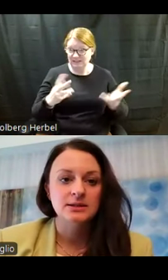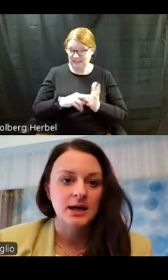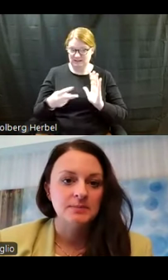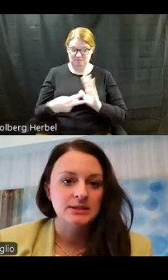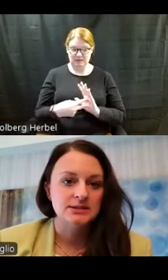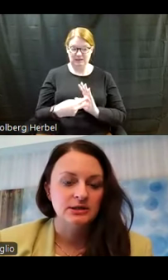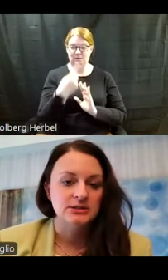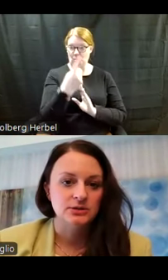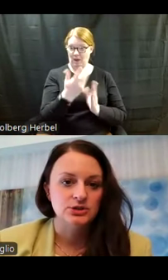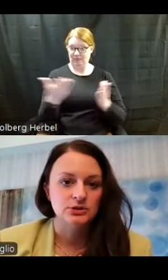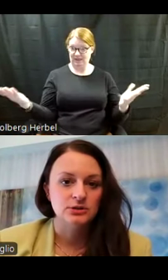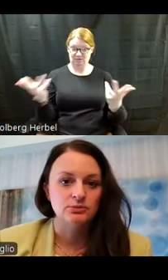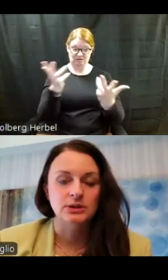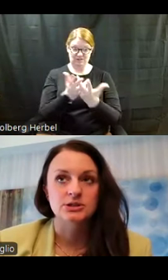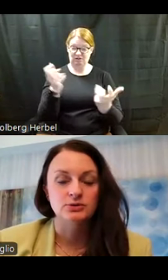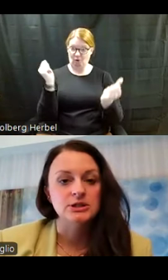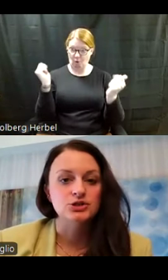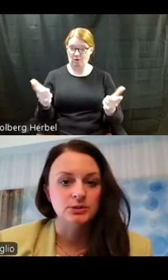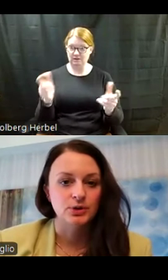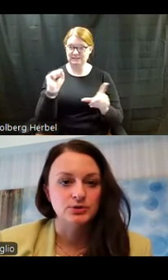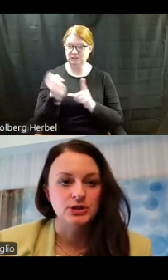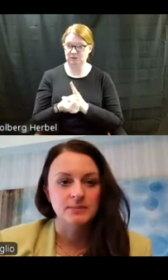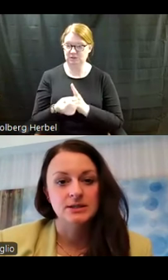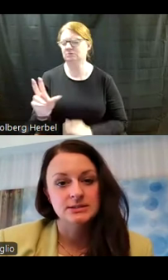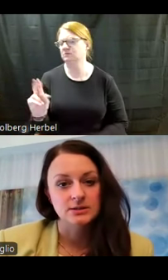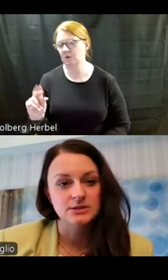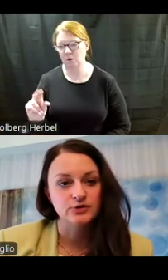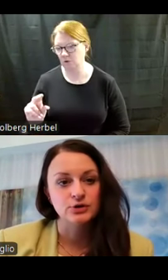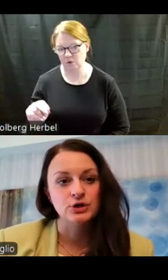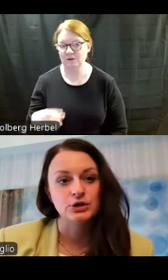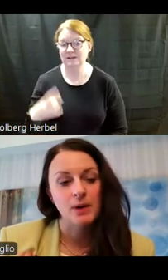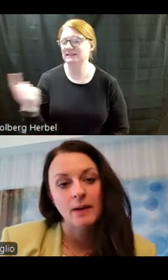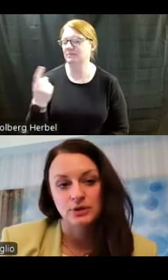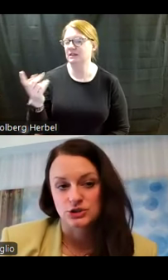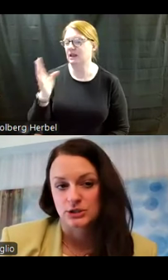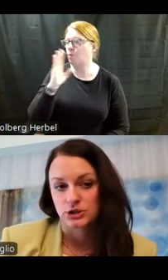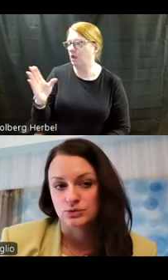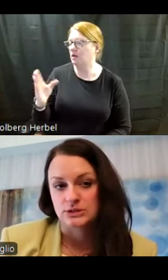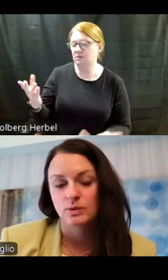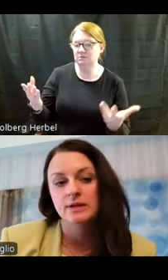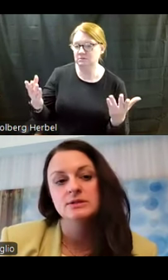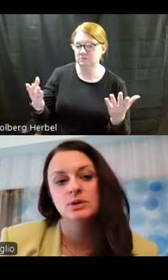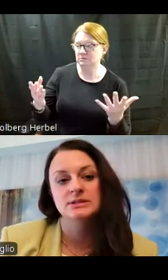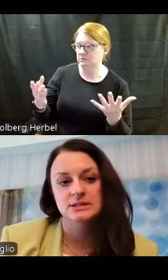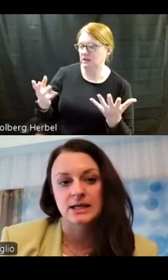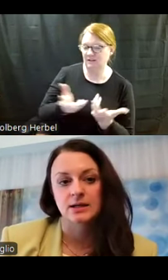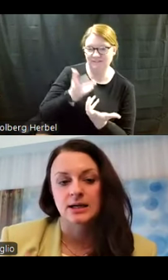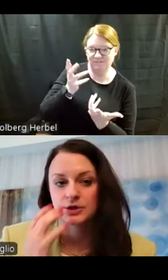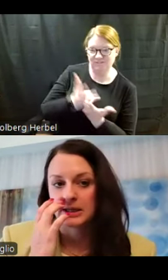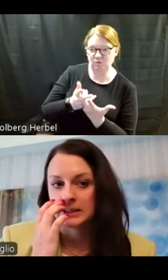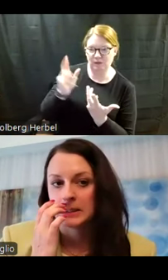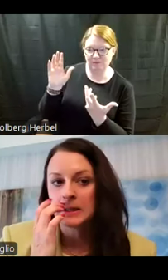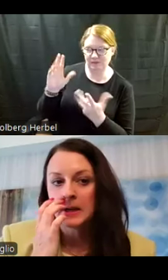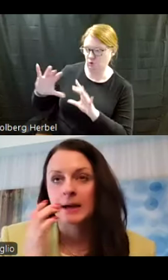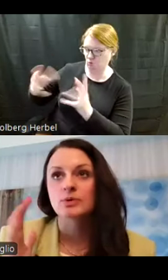take the time necessary to ensure really a strategic approach that makes sense for the population that you deal with, as well as the setting that